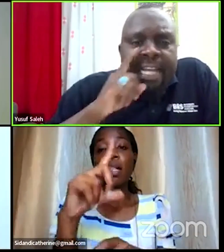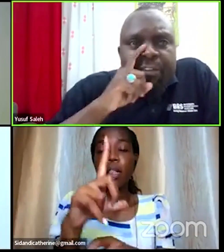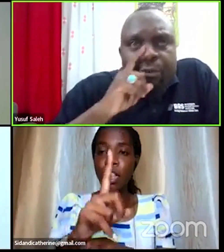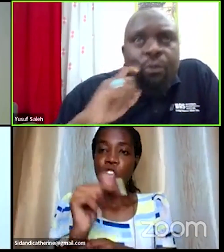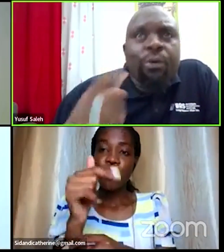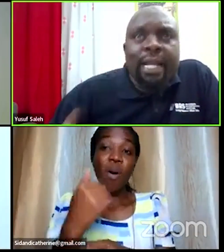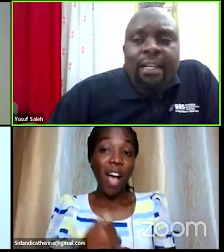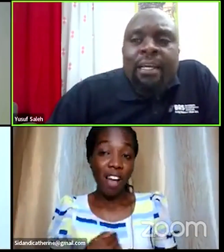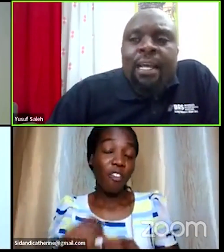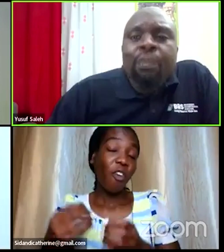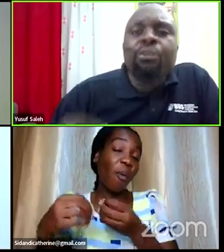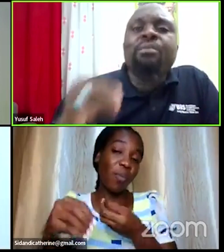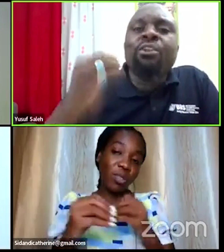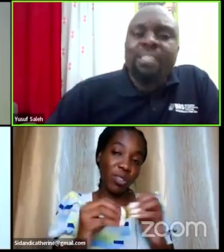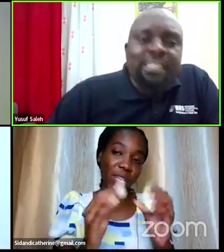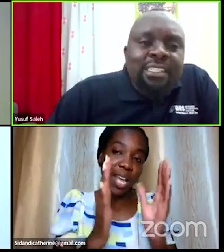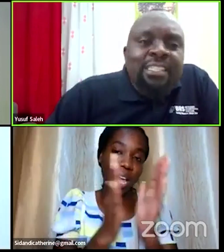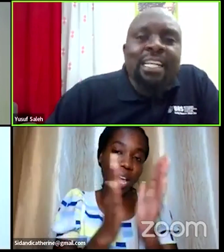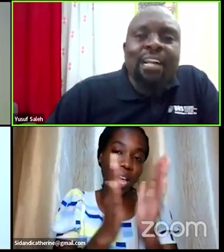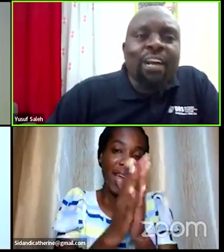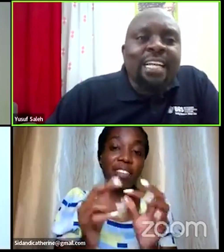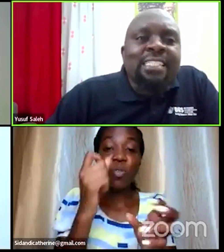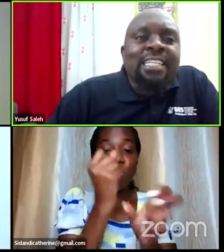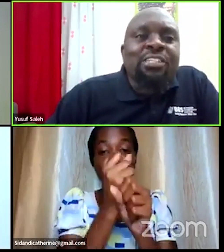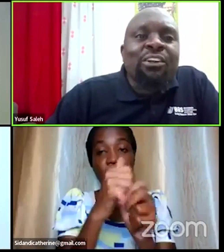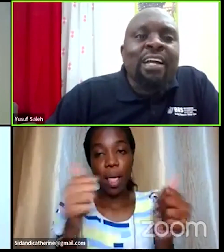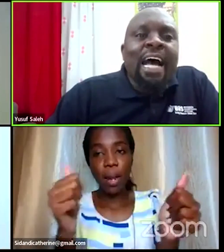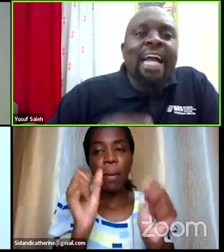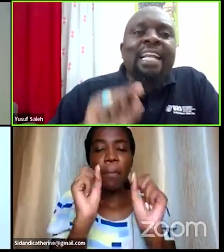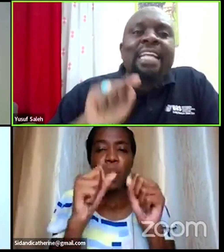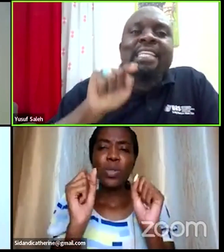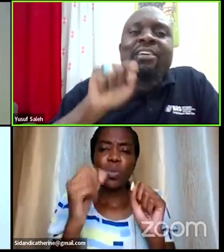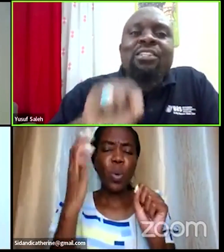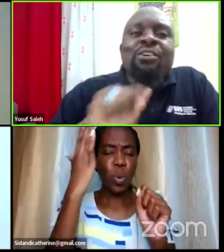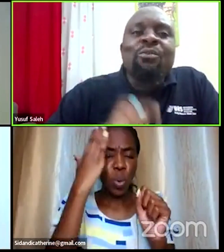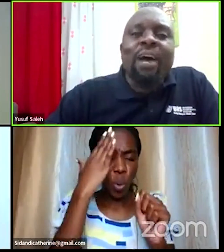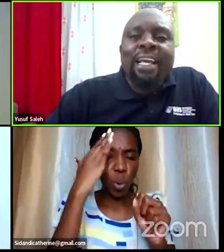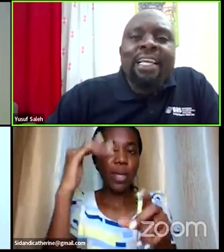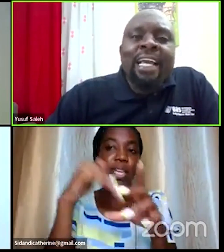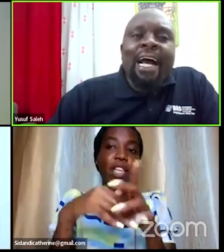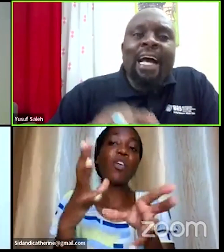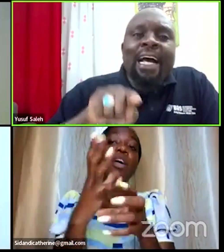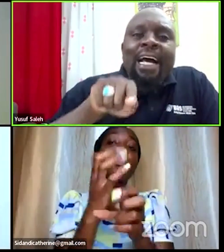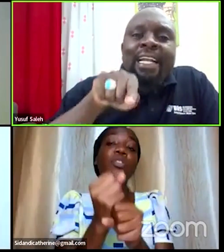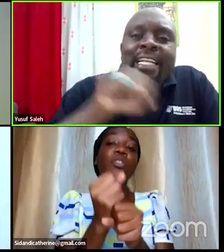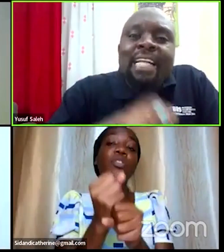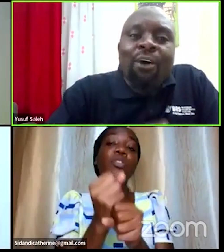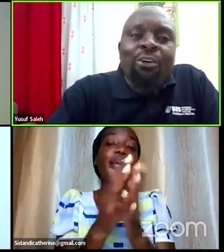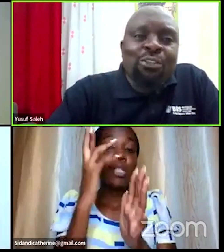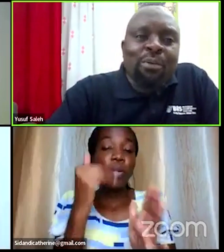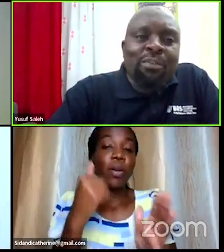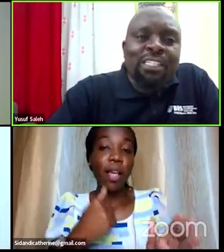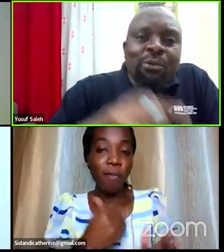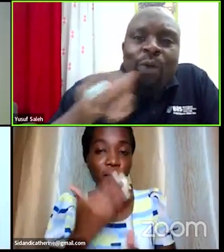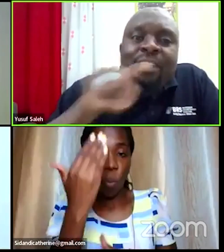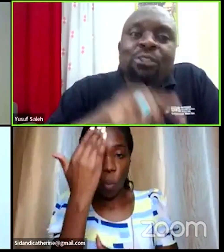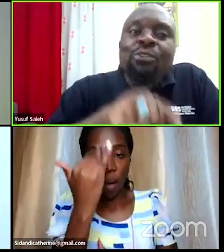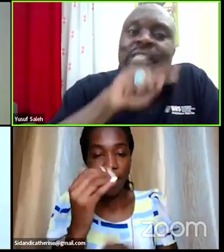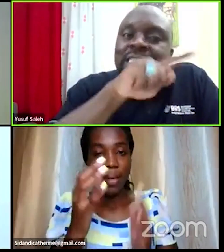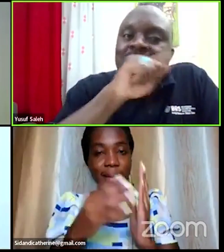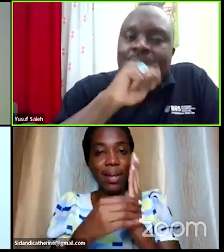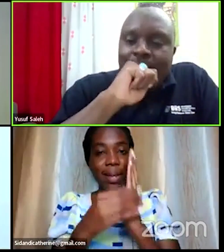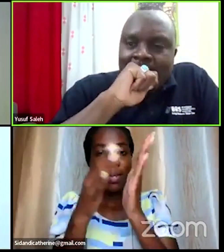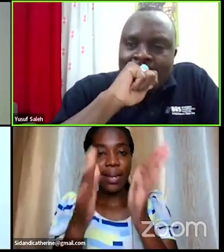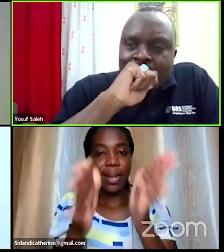opportunity, and if you do well, you will be noticed in an organization. And there's a reason why a leader or your supervisor will want